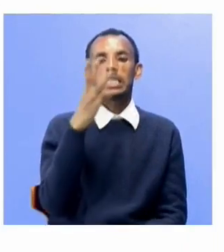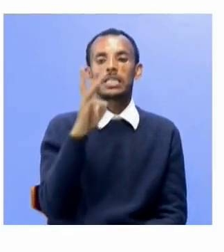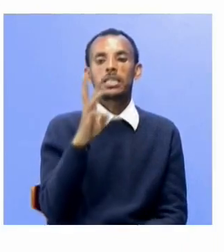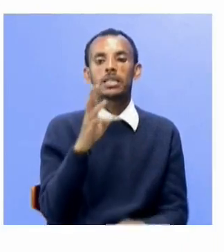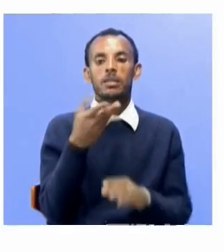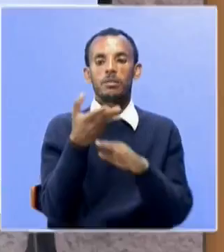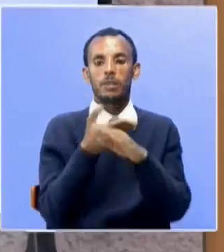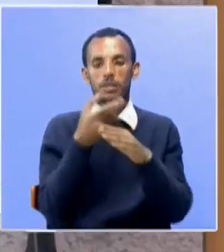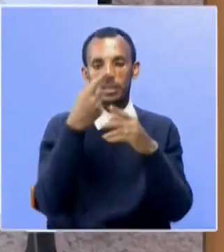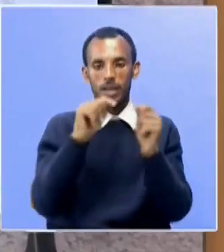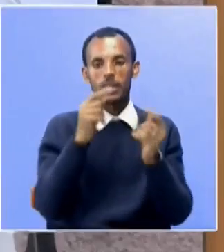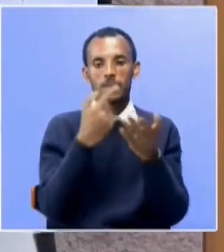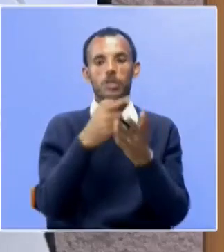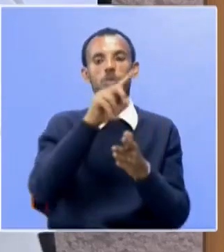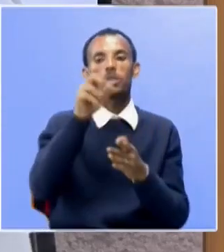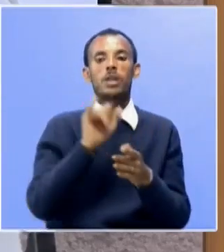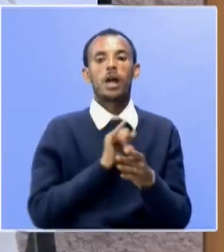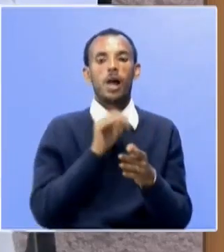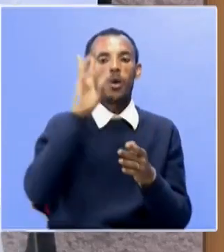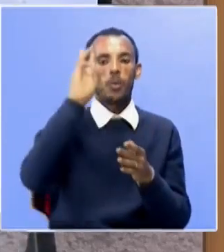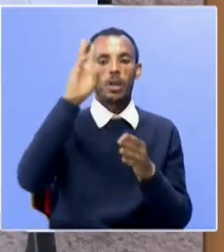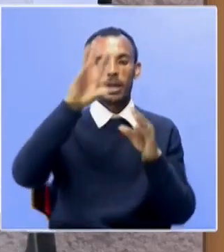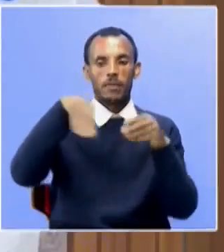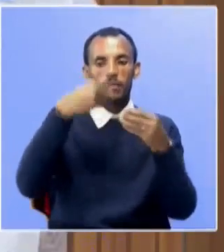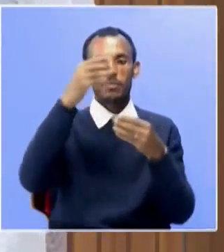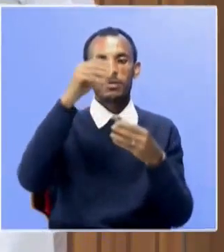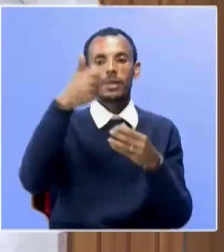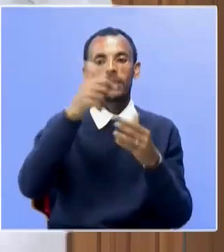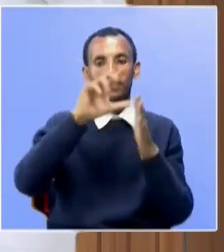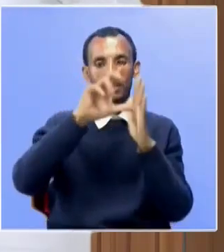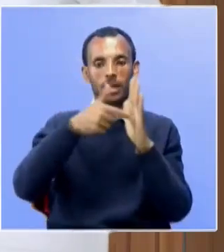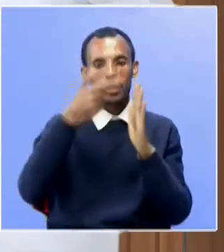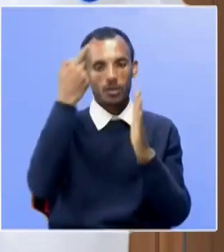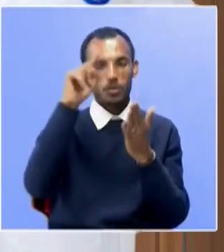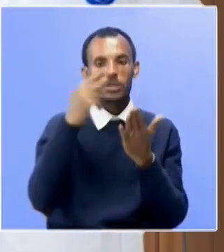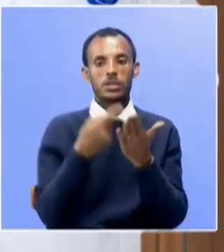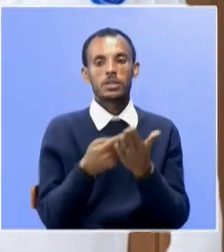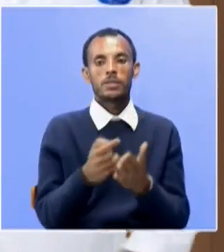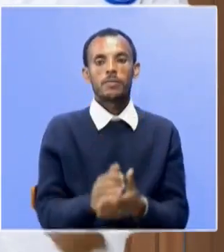Please try this question. I'll give you 10 seconds for this.